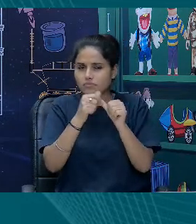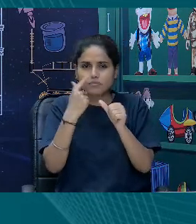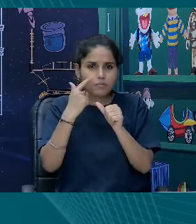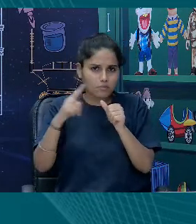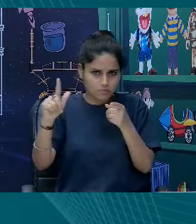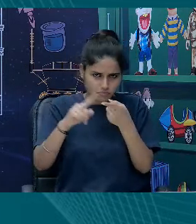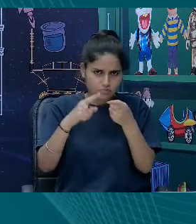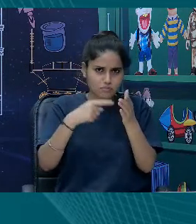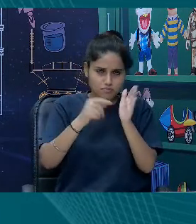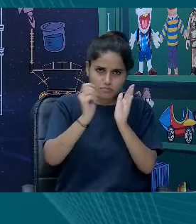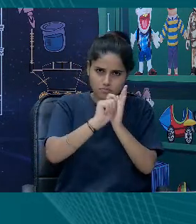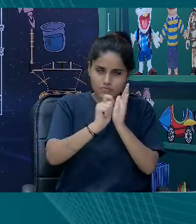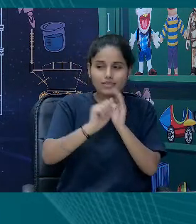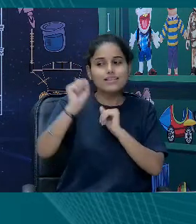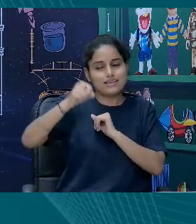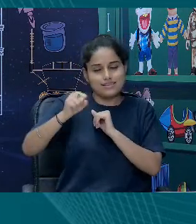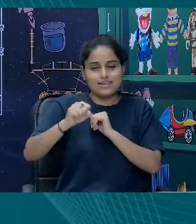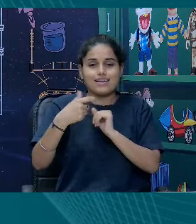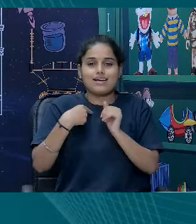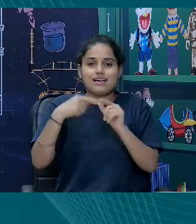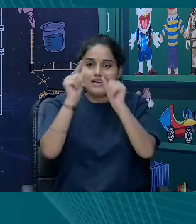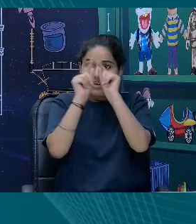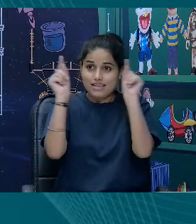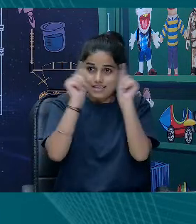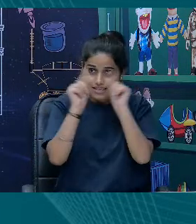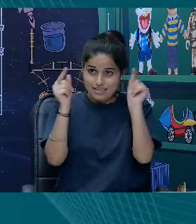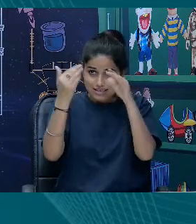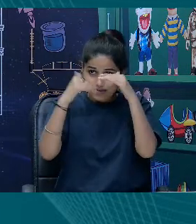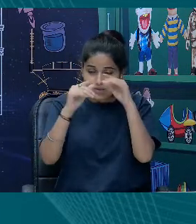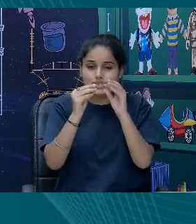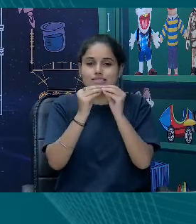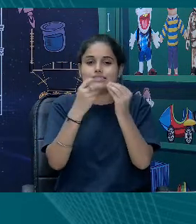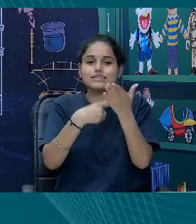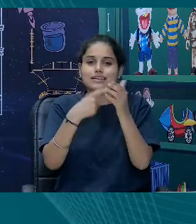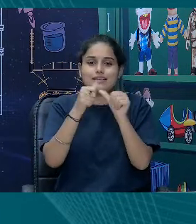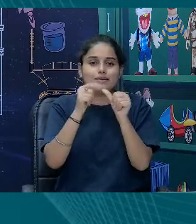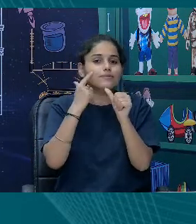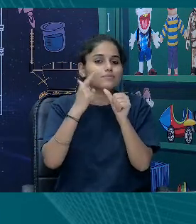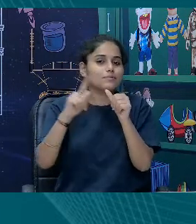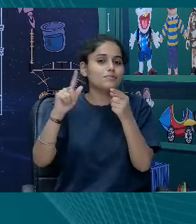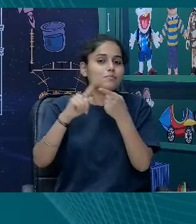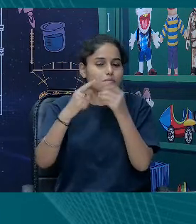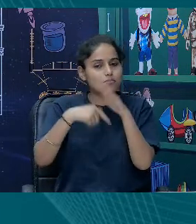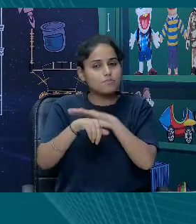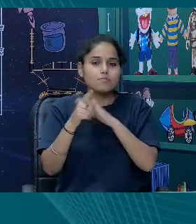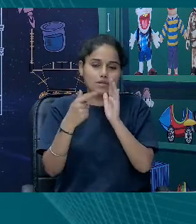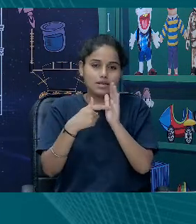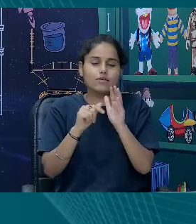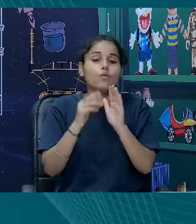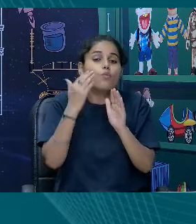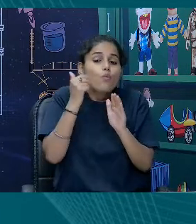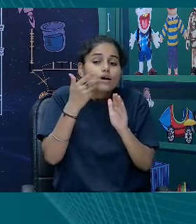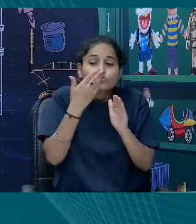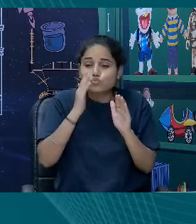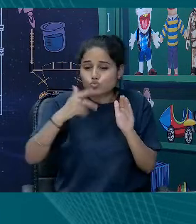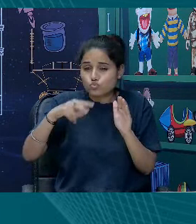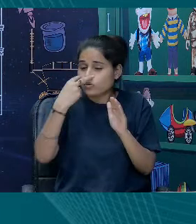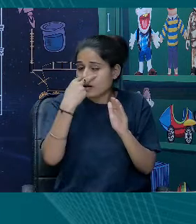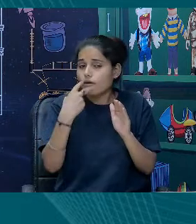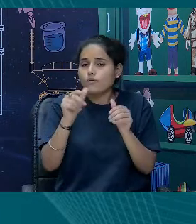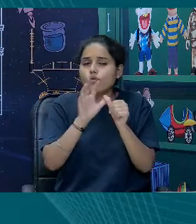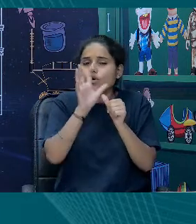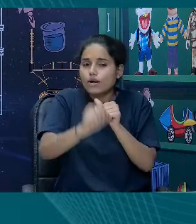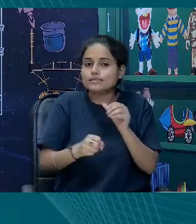because again, line by line, a child is able to read the poem and understand the meaning. Right,